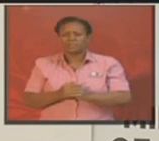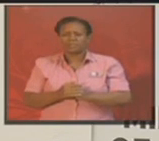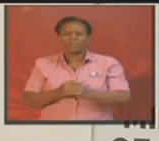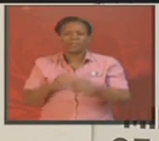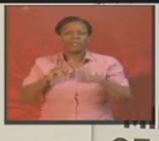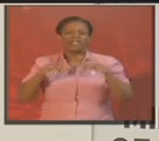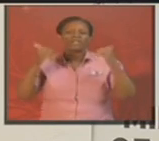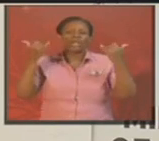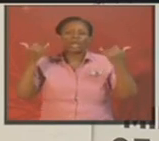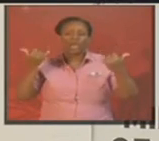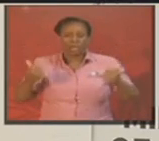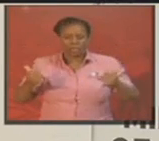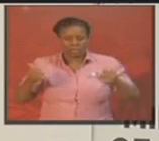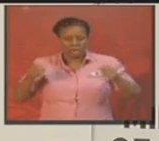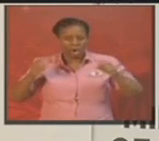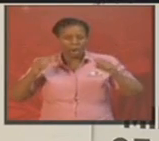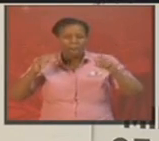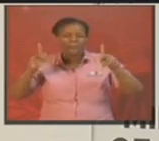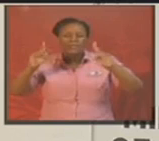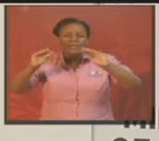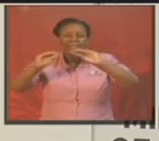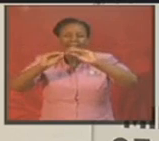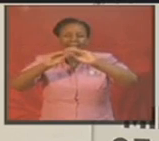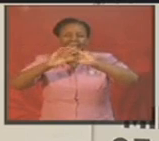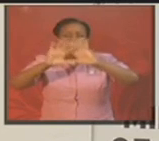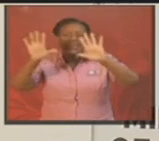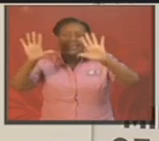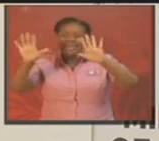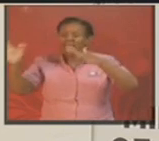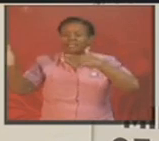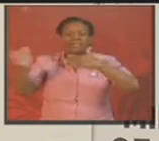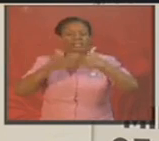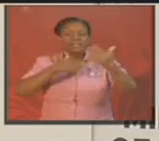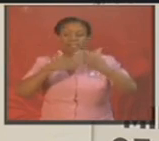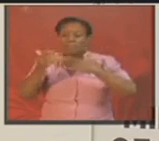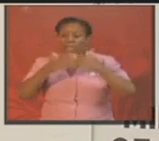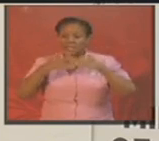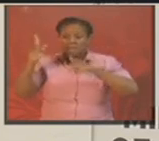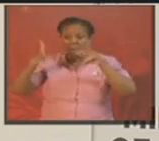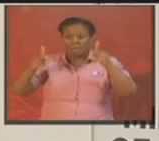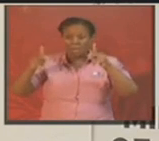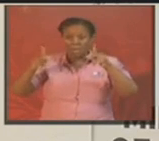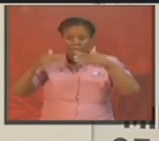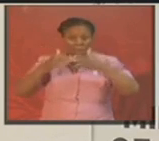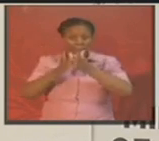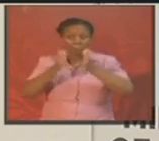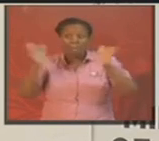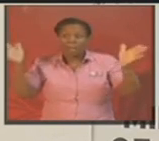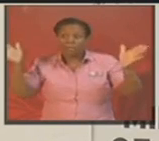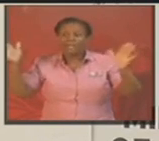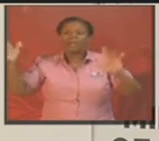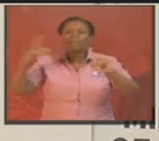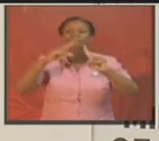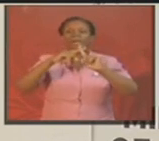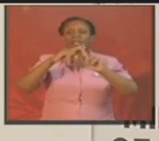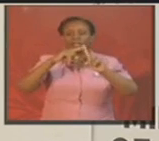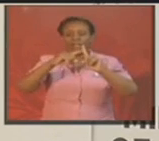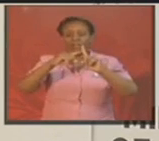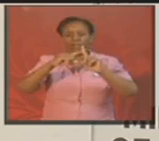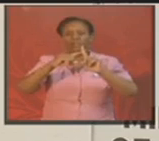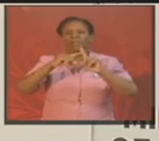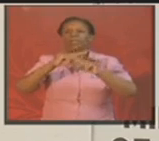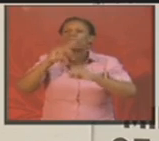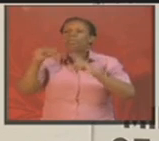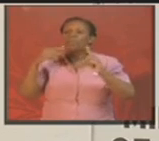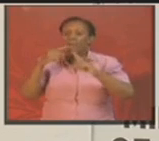to remind the population the virus is coming from the people in the population who have it. Until we have no people in the population